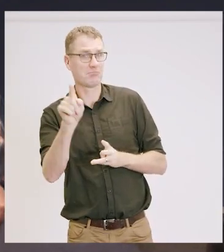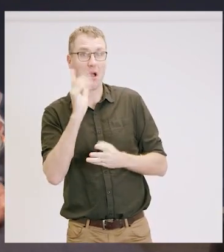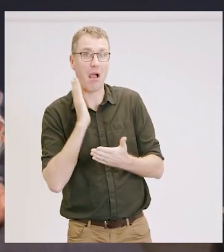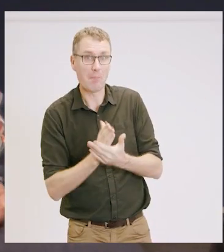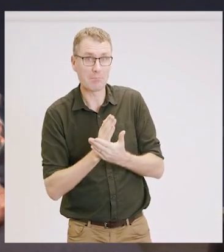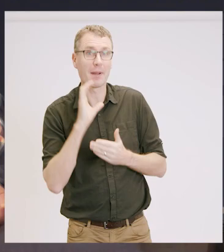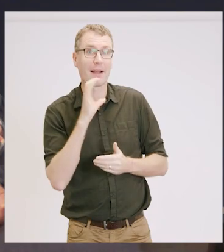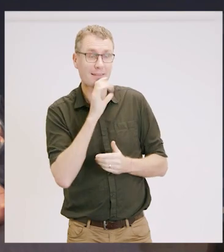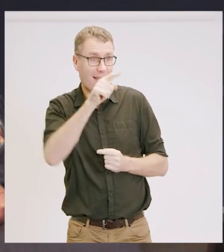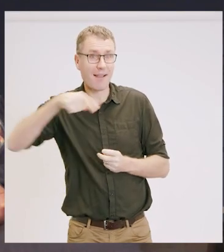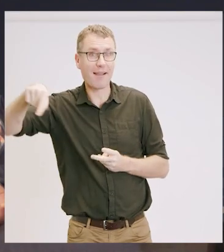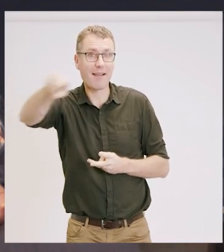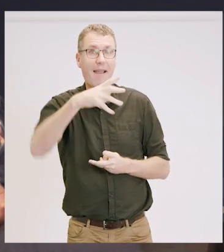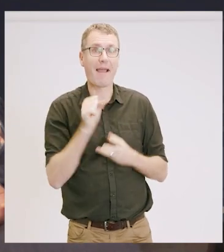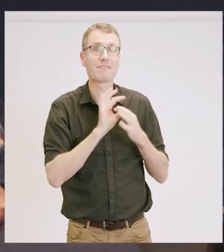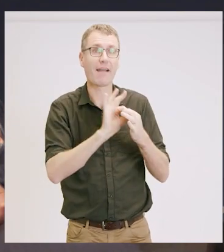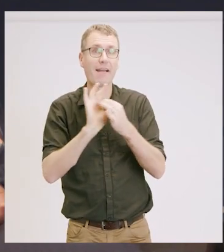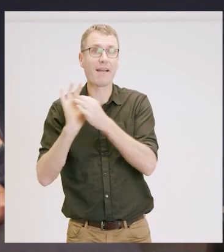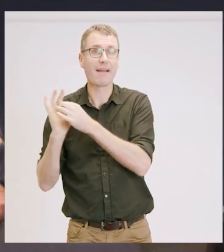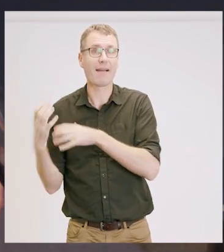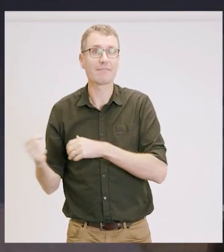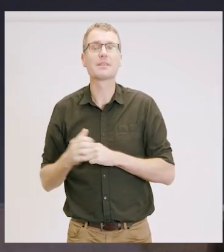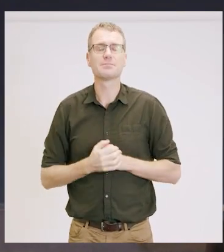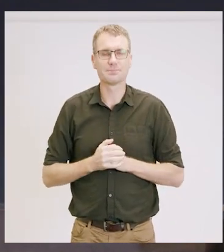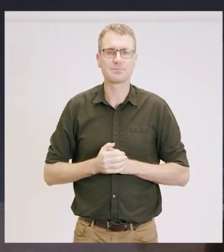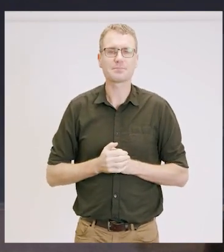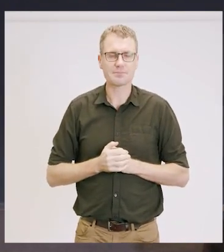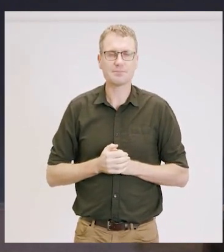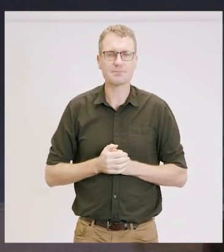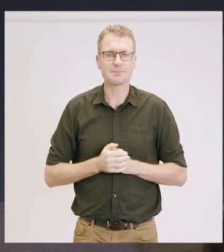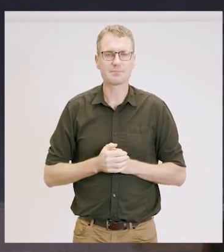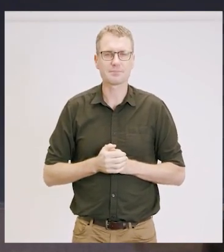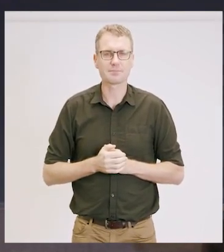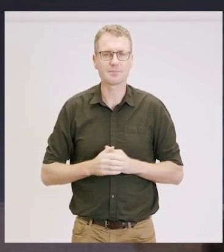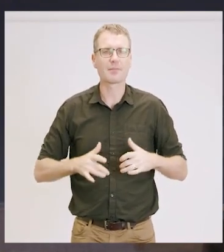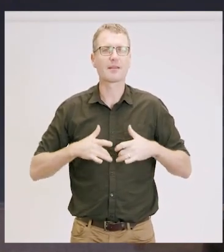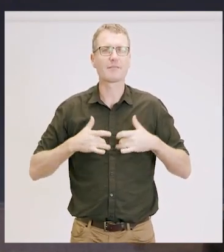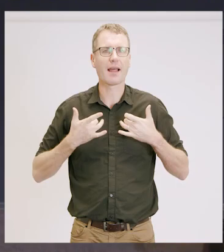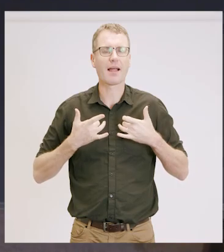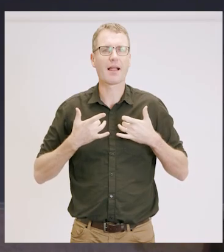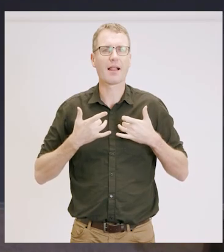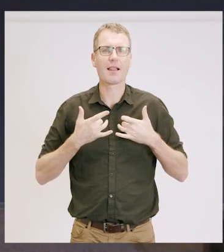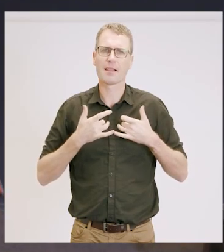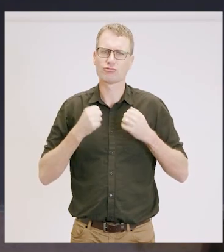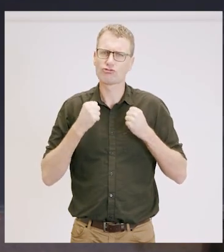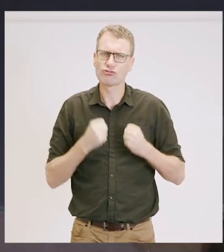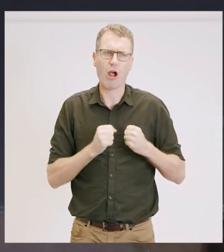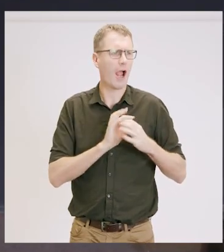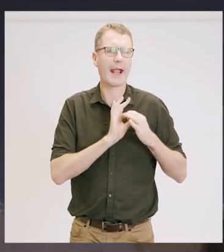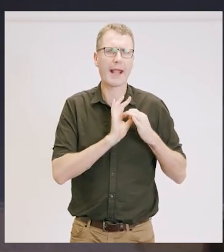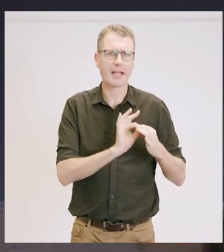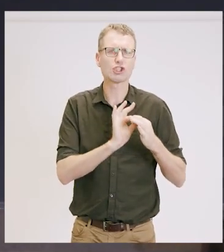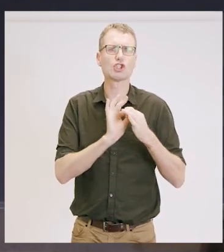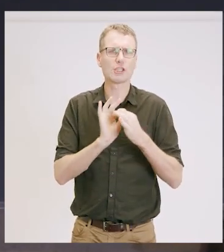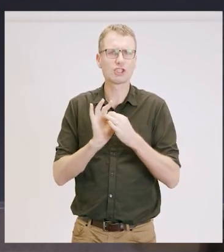other. And, you know, there is that sense of connectedness that often there is with Māori people. And